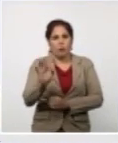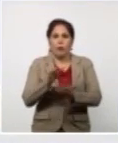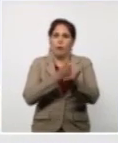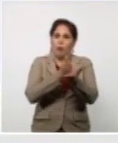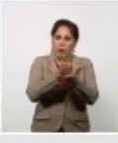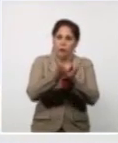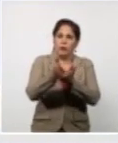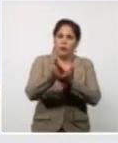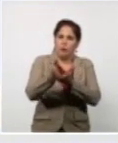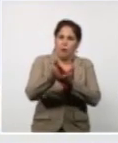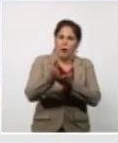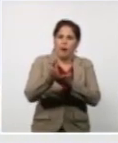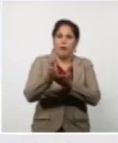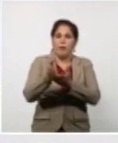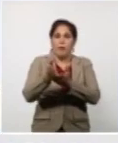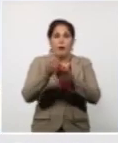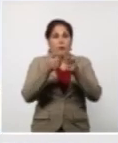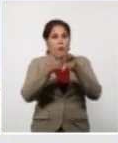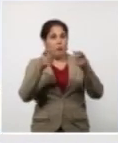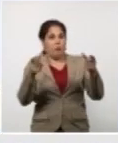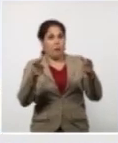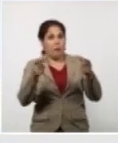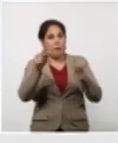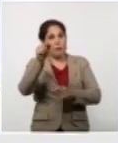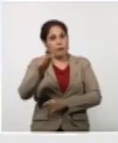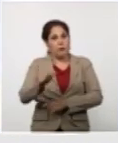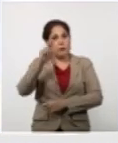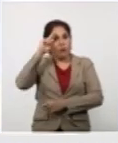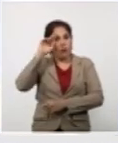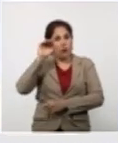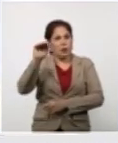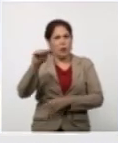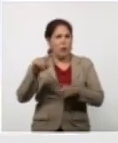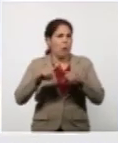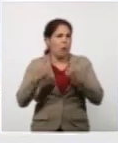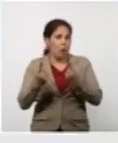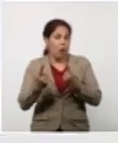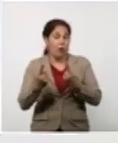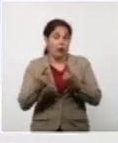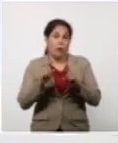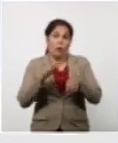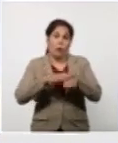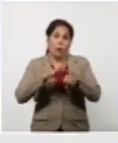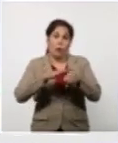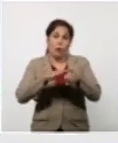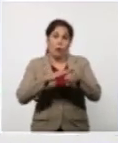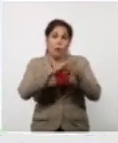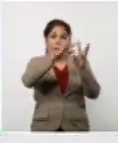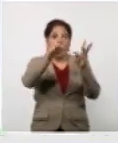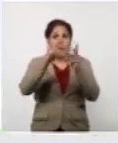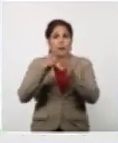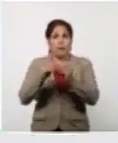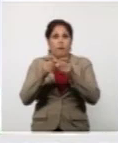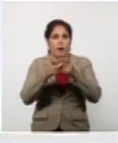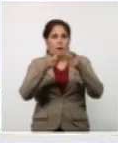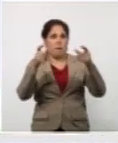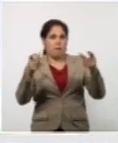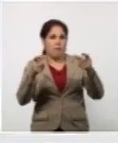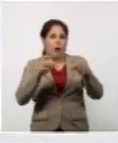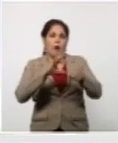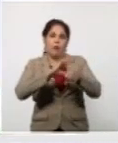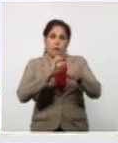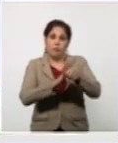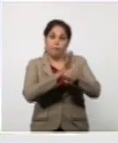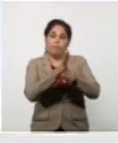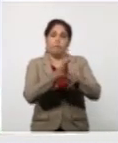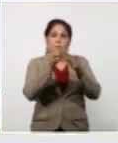200 are still admitted as active cases. And the increase in number is